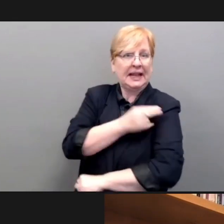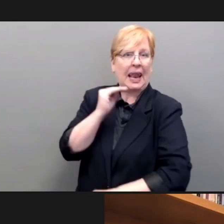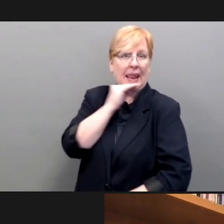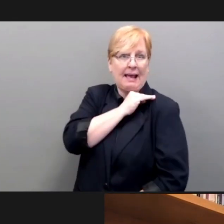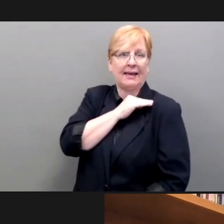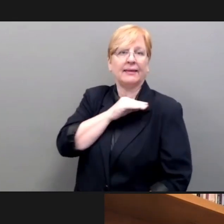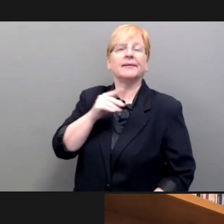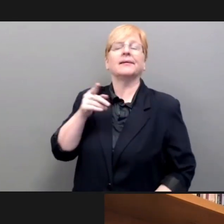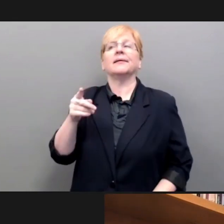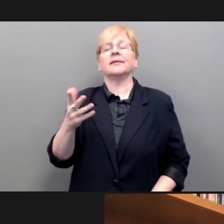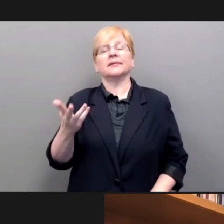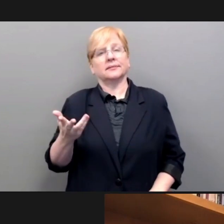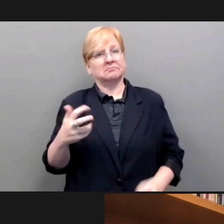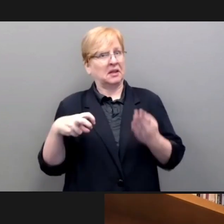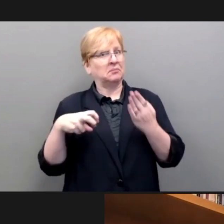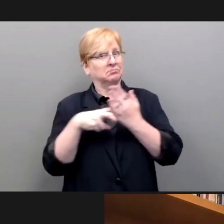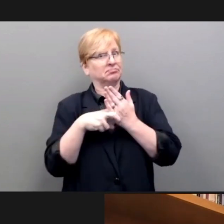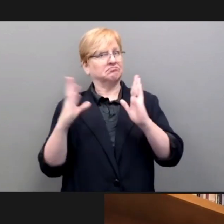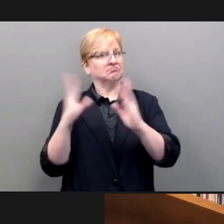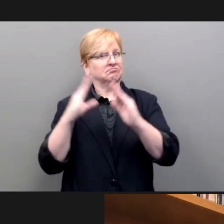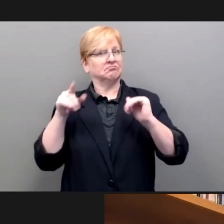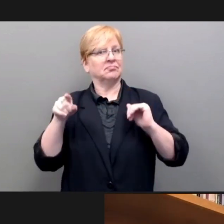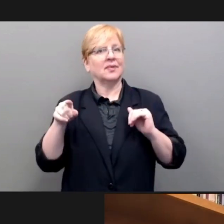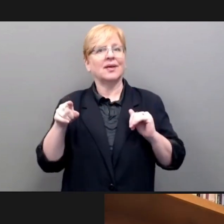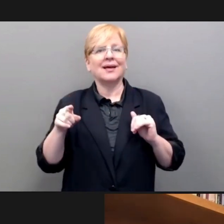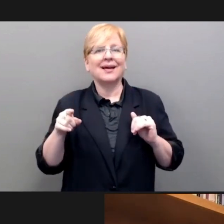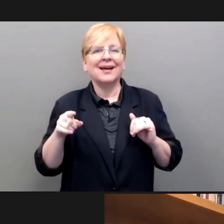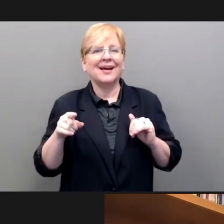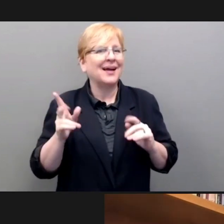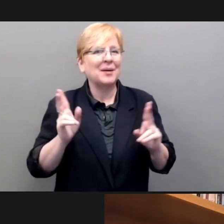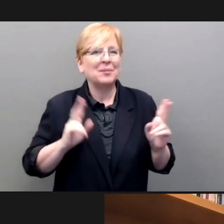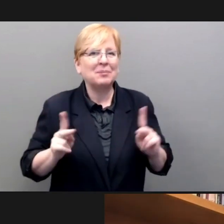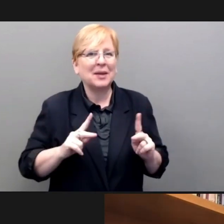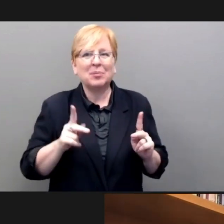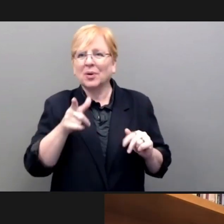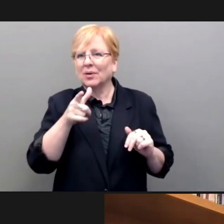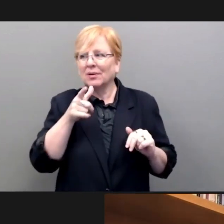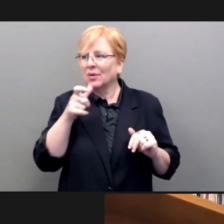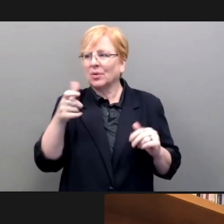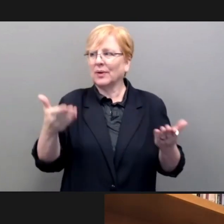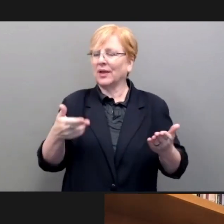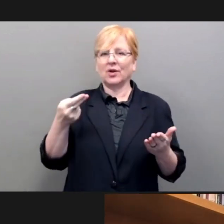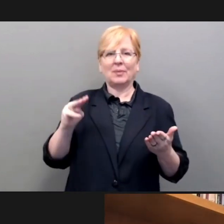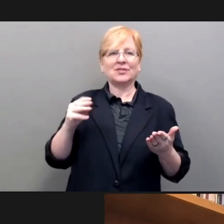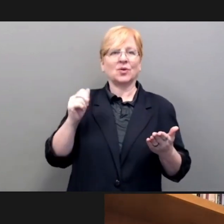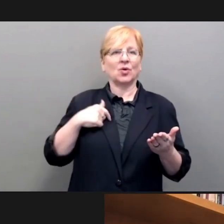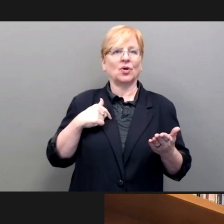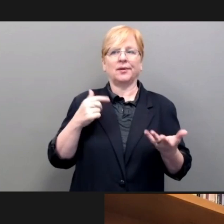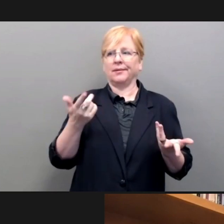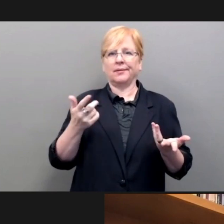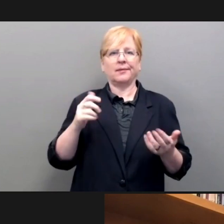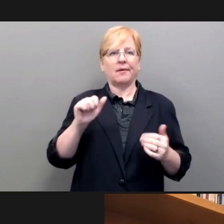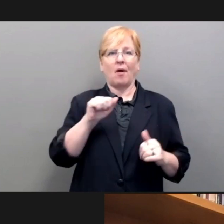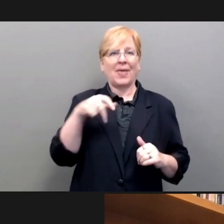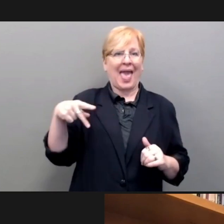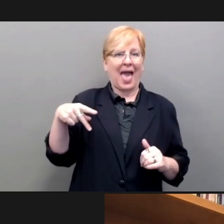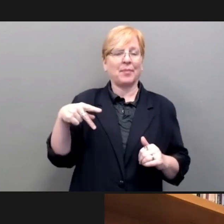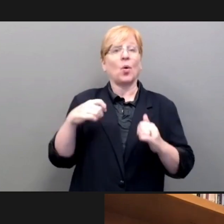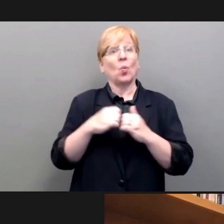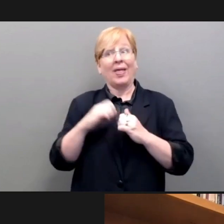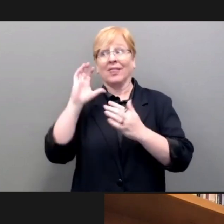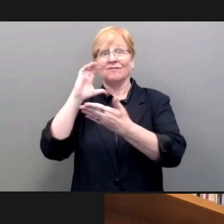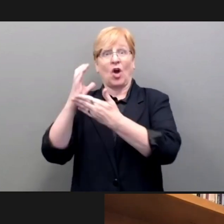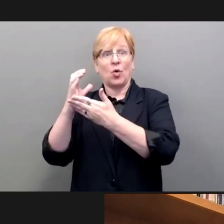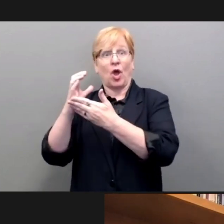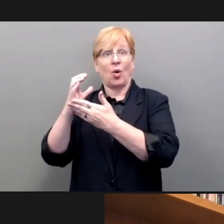vast majority of New Mexicans who have an easy card that can get onto an app in terms of a photo that allows you in that photo to make